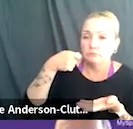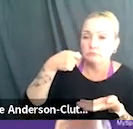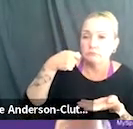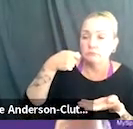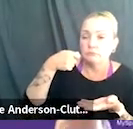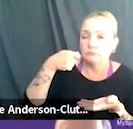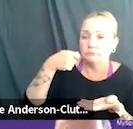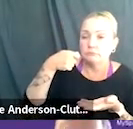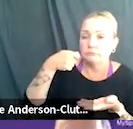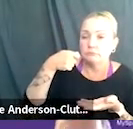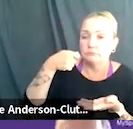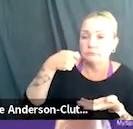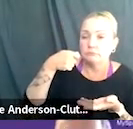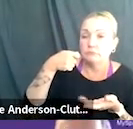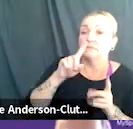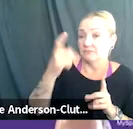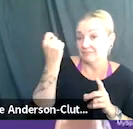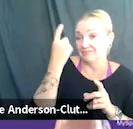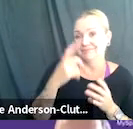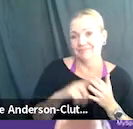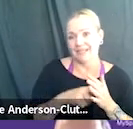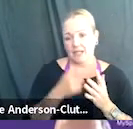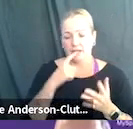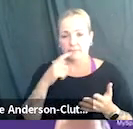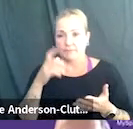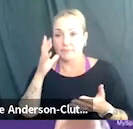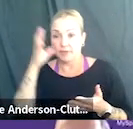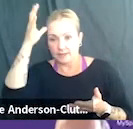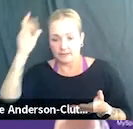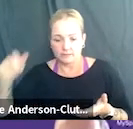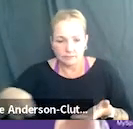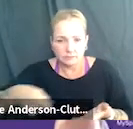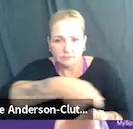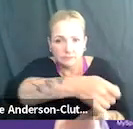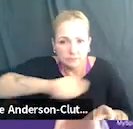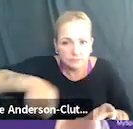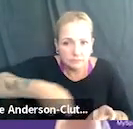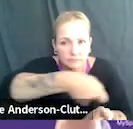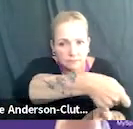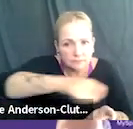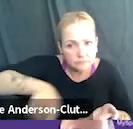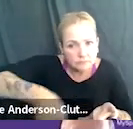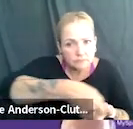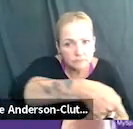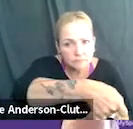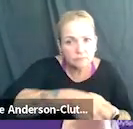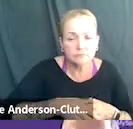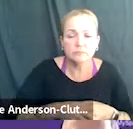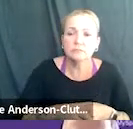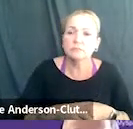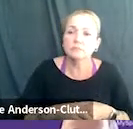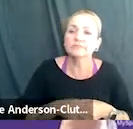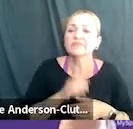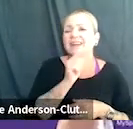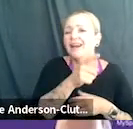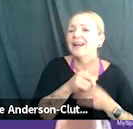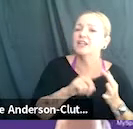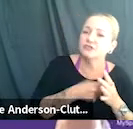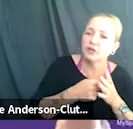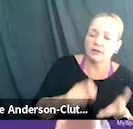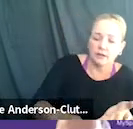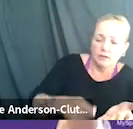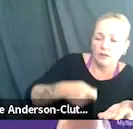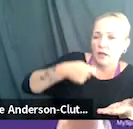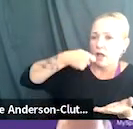to feed himself again, but what would happen is he would sit down at the table and he wouldn't do anything until his parents said, pick up your spoon. And then he would pick up the spoon, and then he wouldn't do